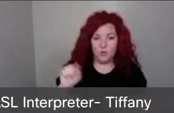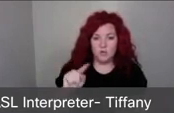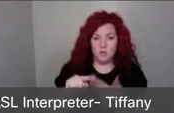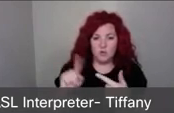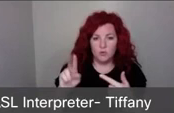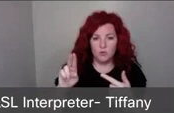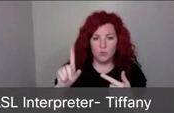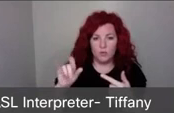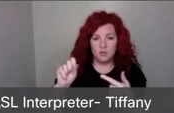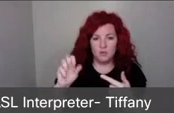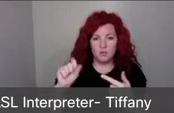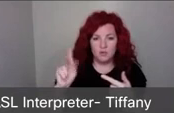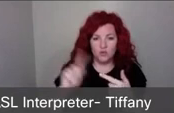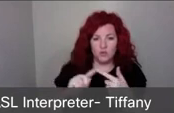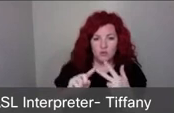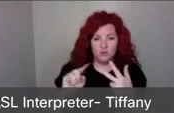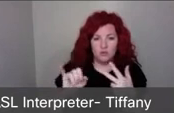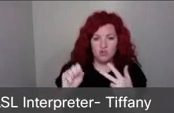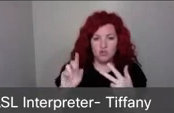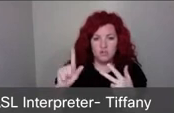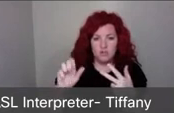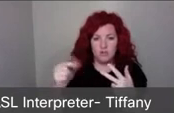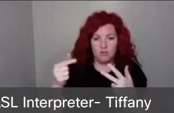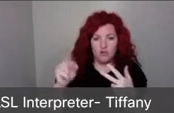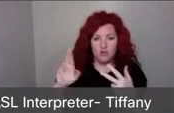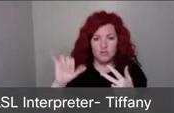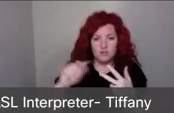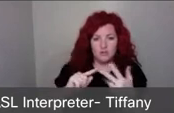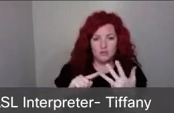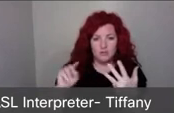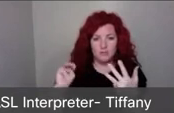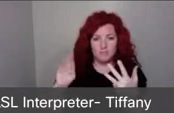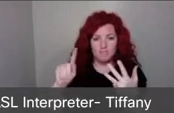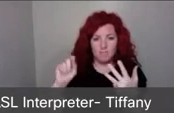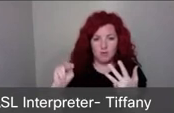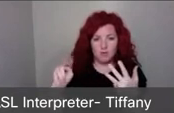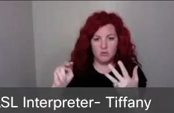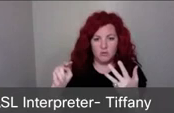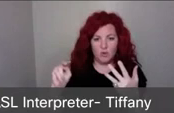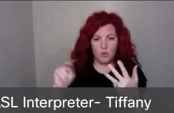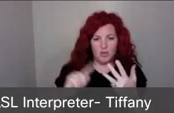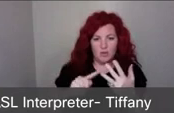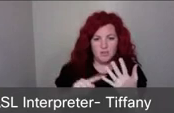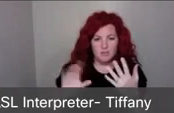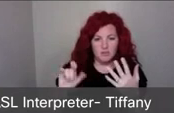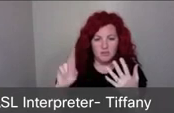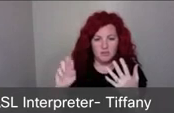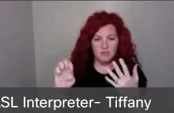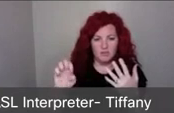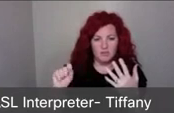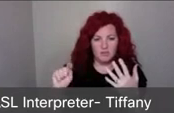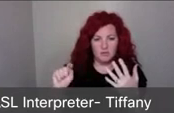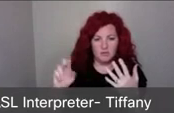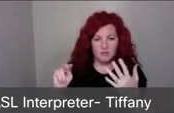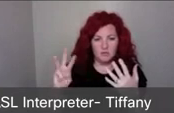Correa, Giselle Garcia, Martin Nowakowski, and Claire